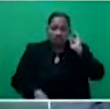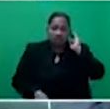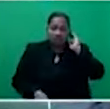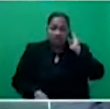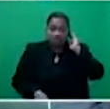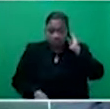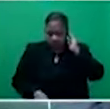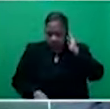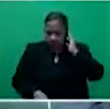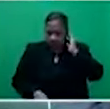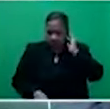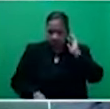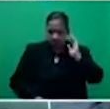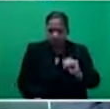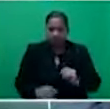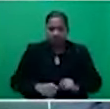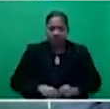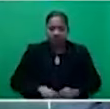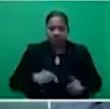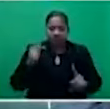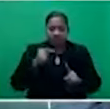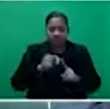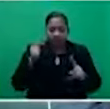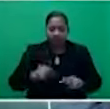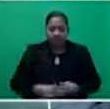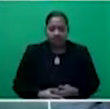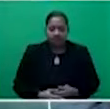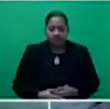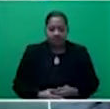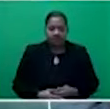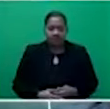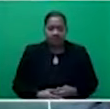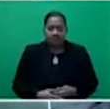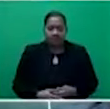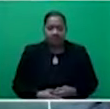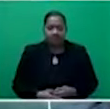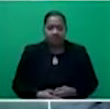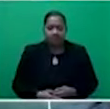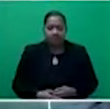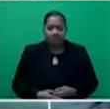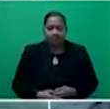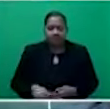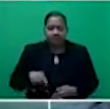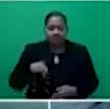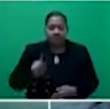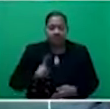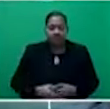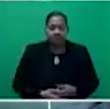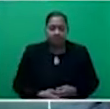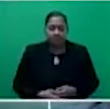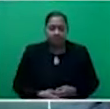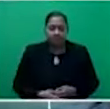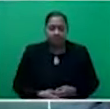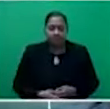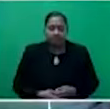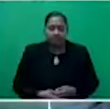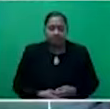point is, sir, the point is that these are the fundamental